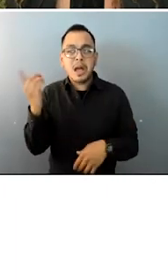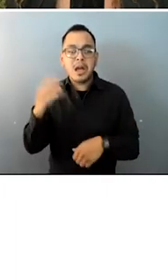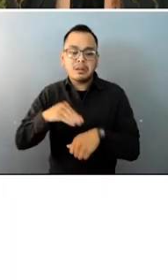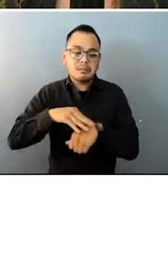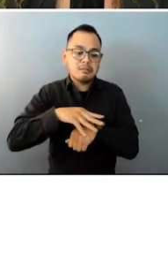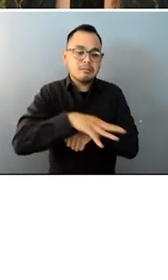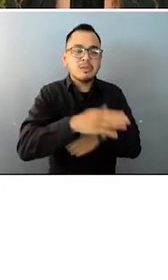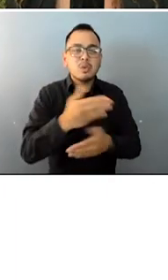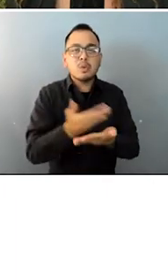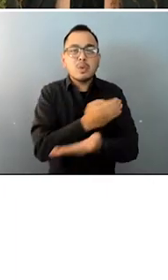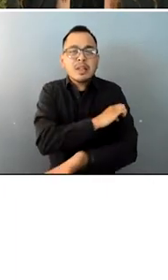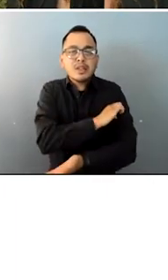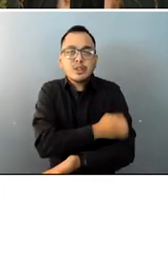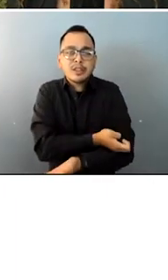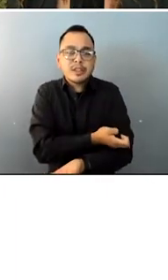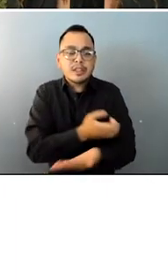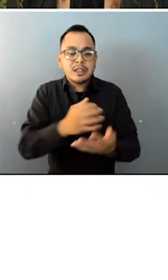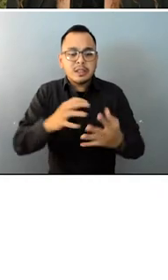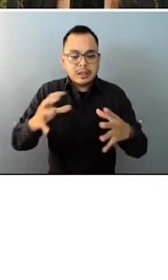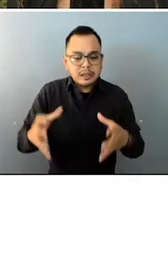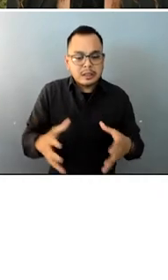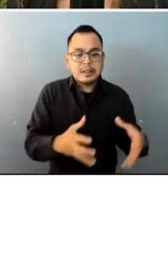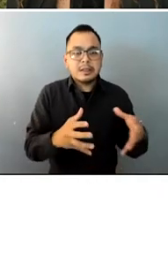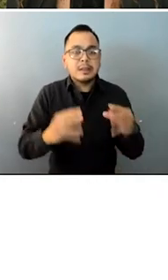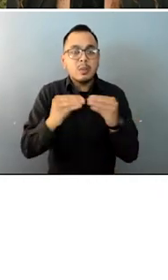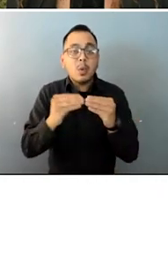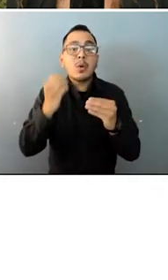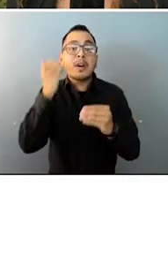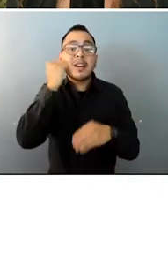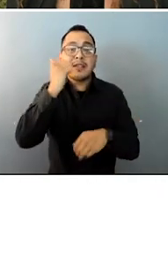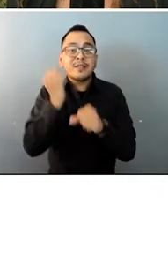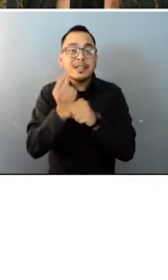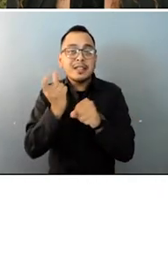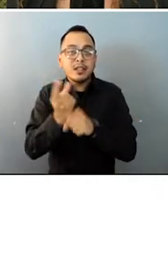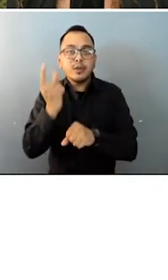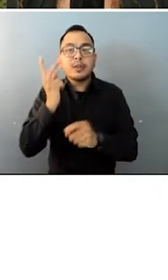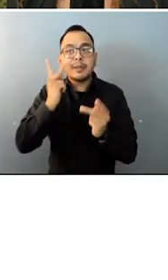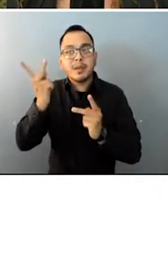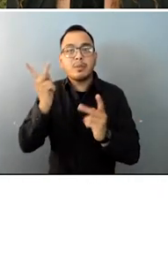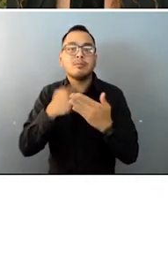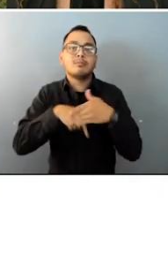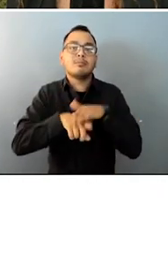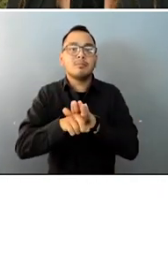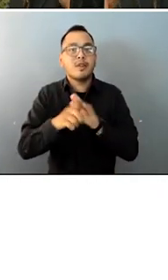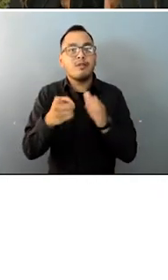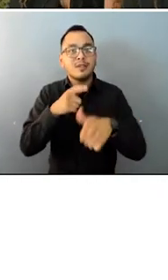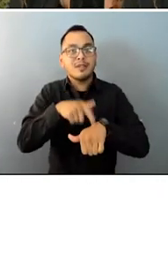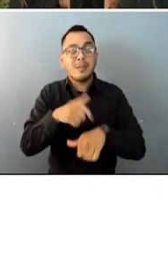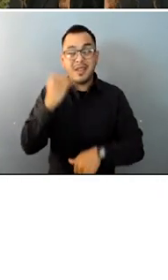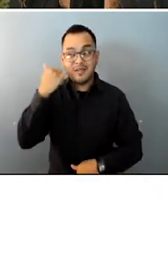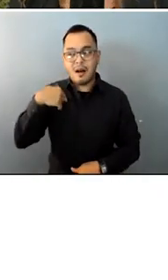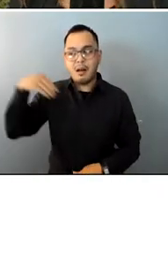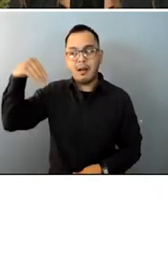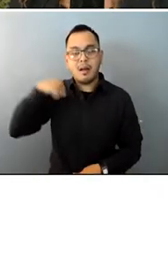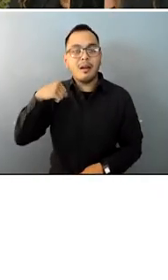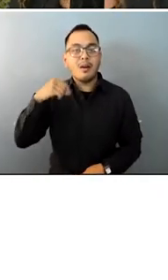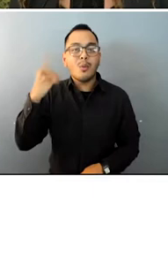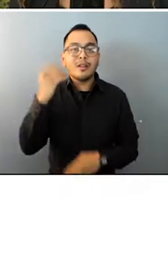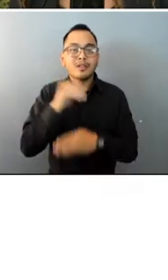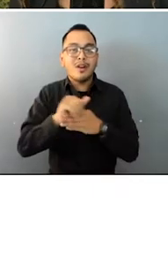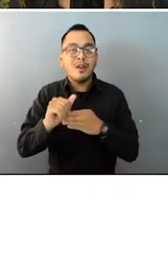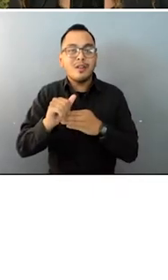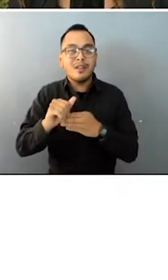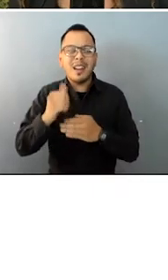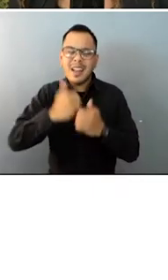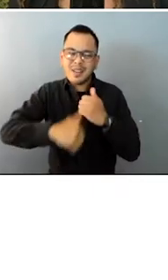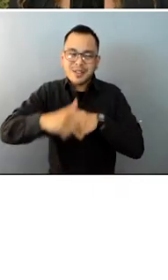they bring it, infuse a new energy. And every year at Pride Month, you see people who are coming out for the first time. If I had a dollar for everybody who said that when they